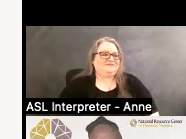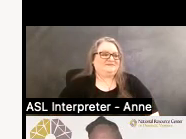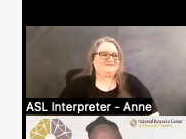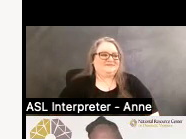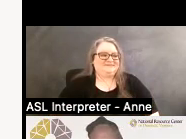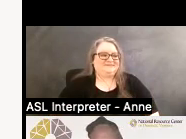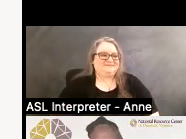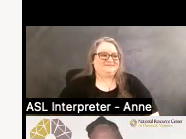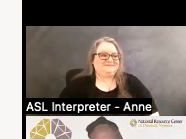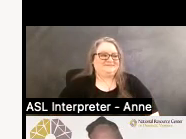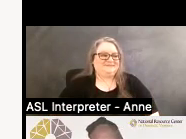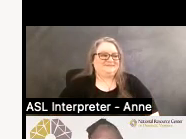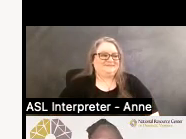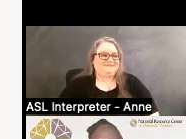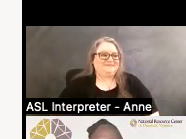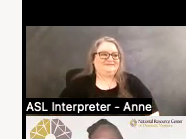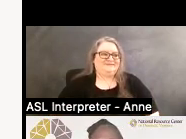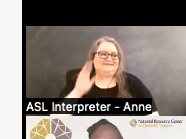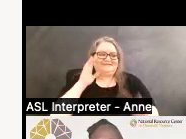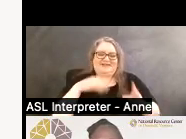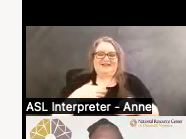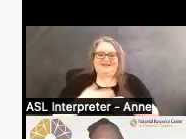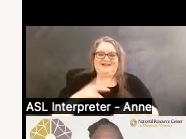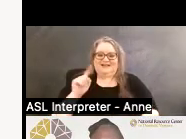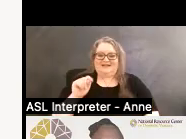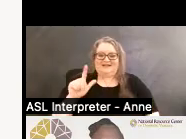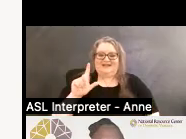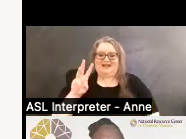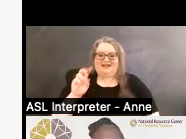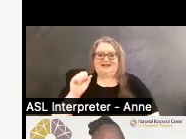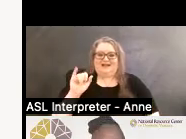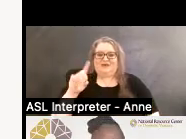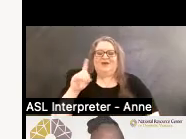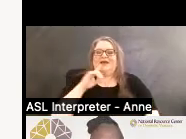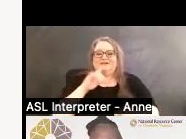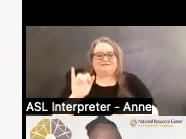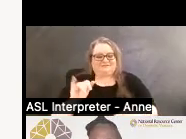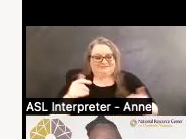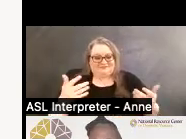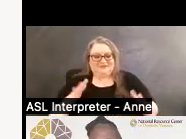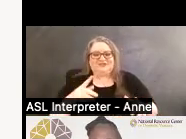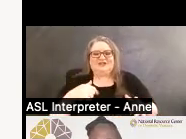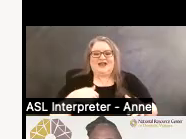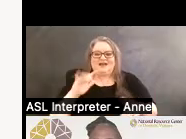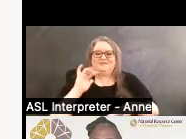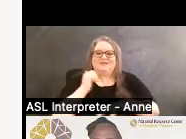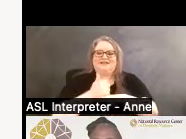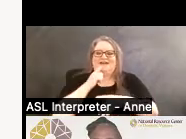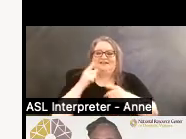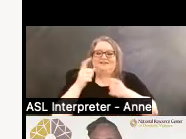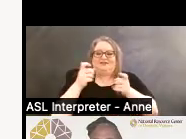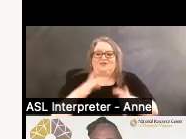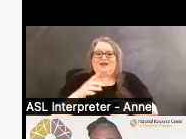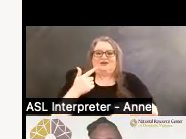is TL Waid, and as Lavon said, I am the site director at GLOW Harrisburg.